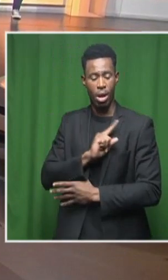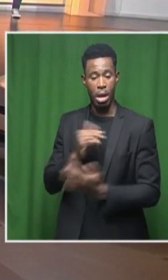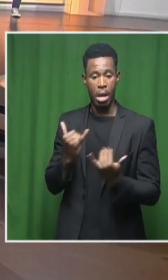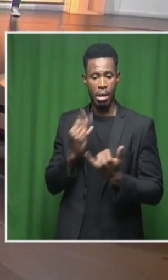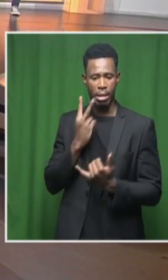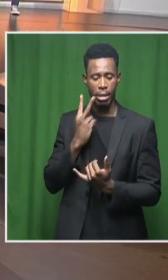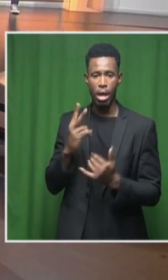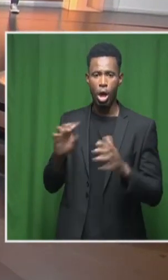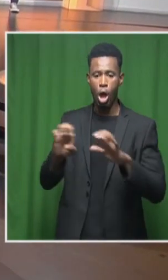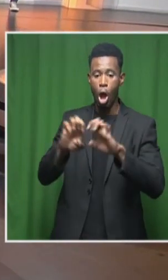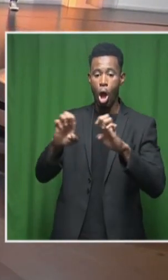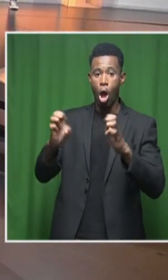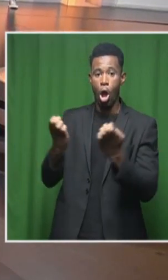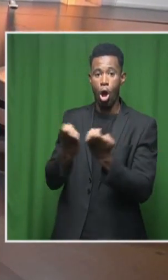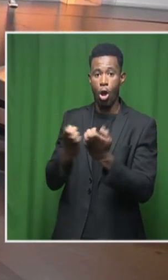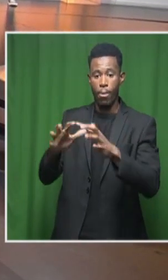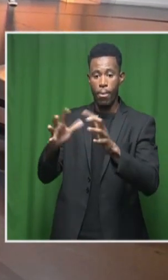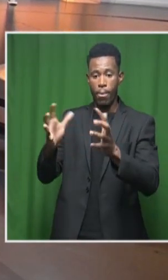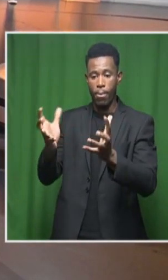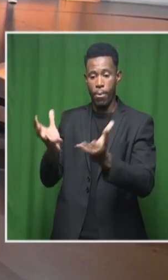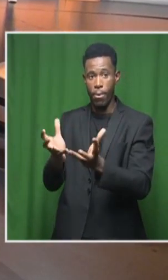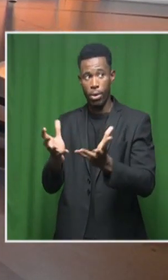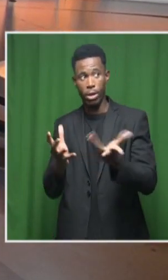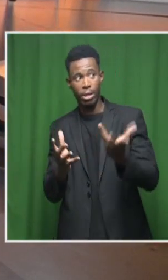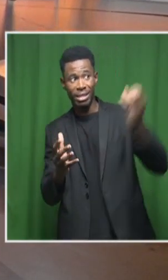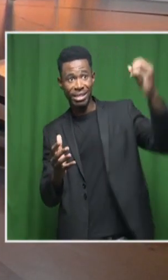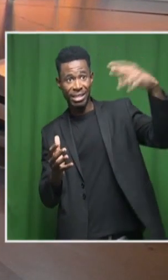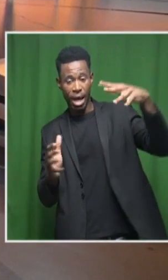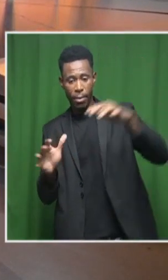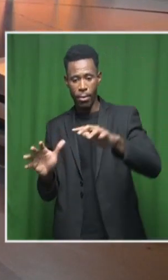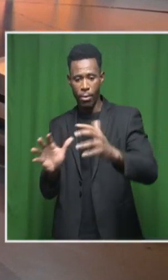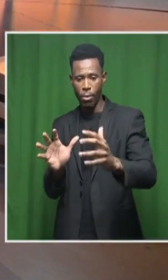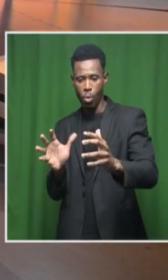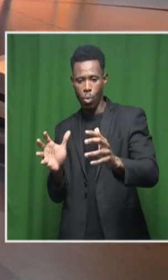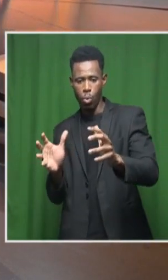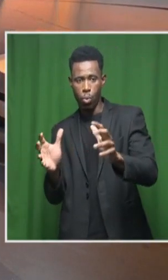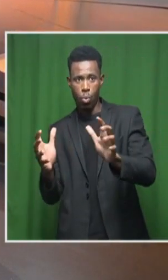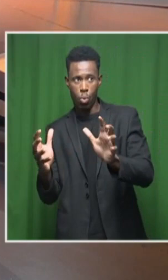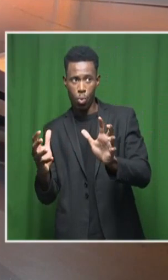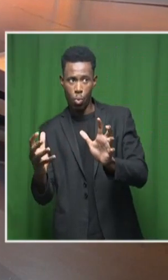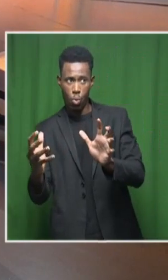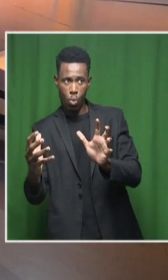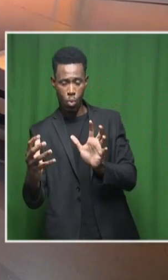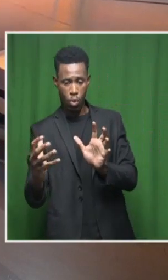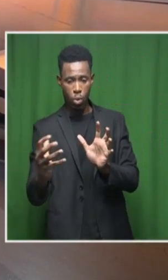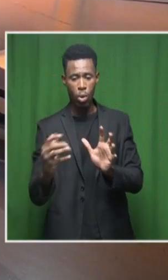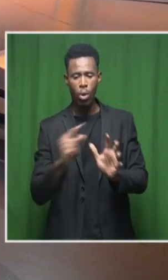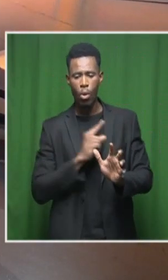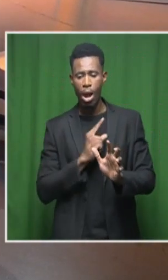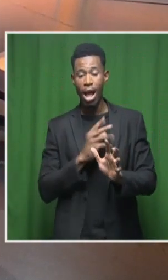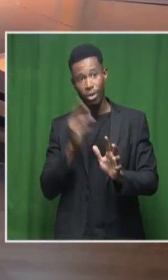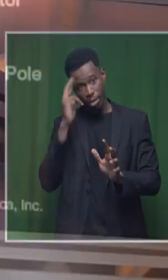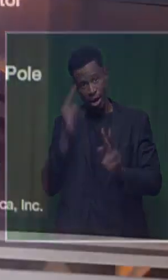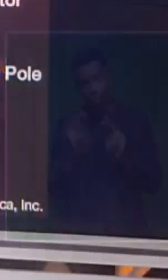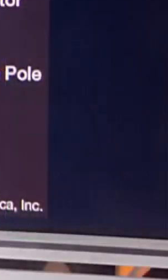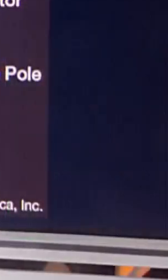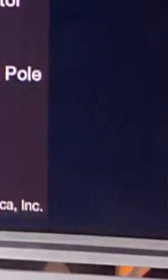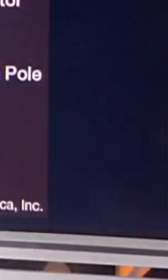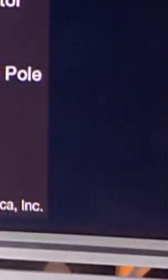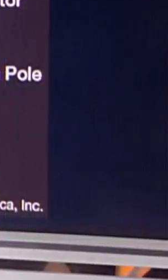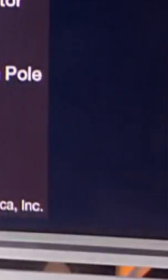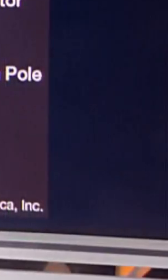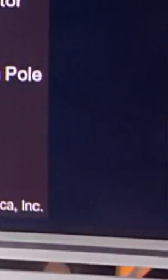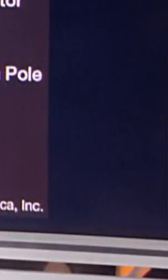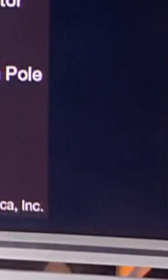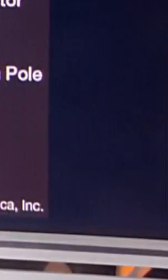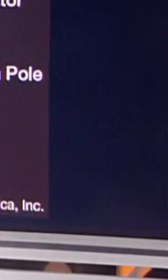tilt towards the sun. So it's a summer solstice in the Northern Hemisphere because you've got the North Pole now tilting